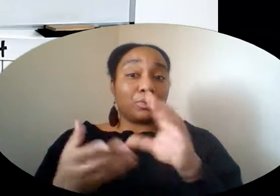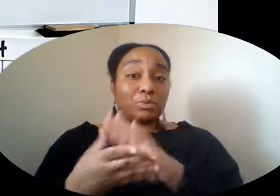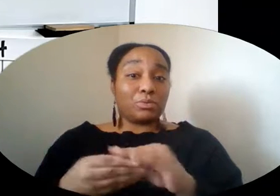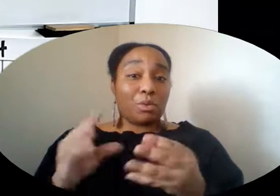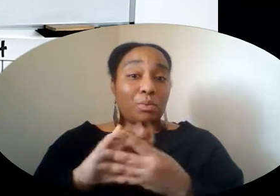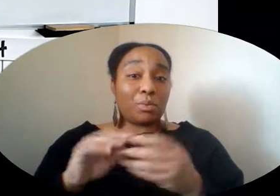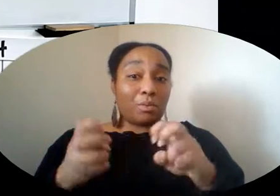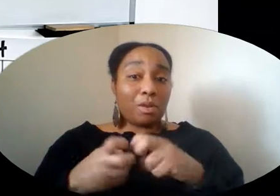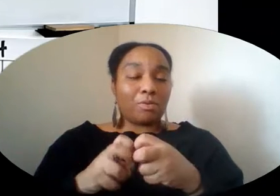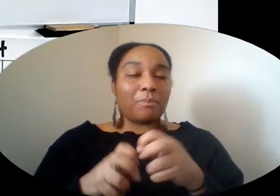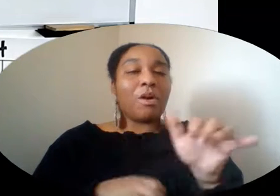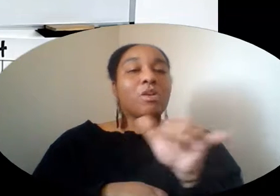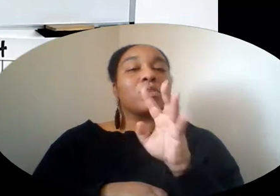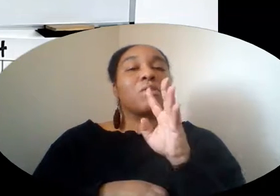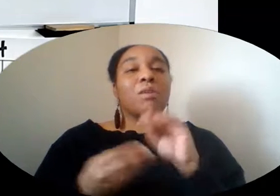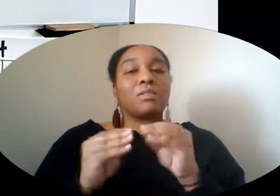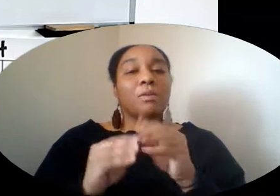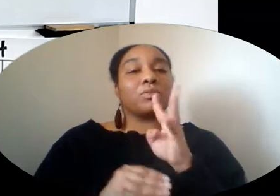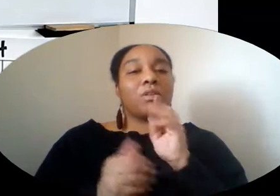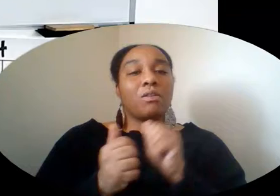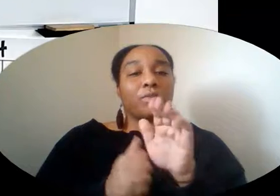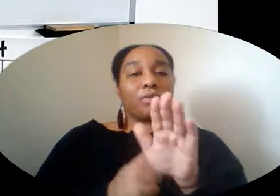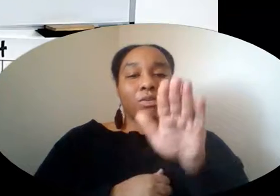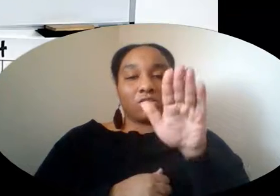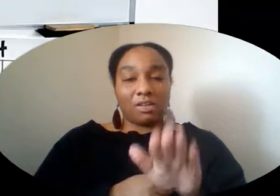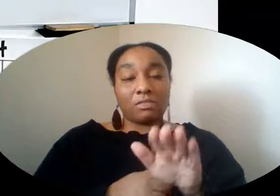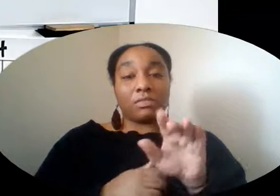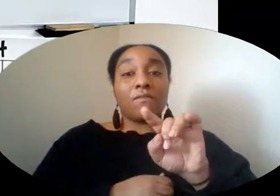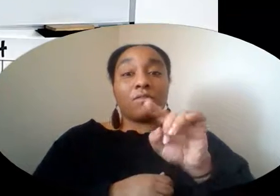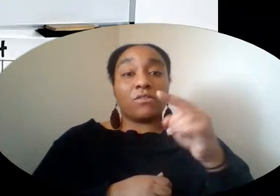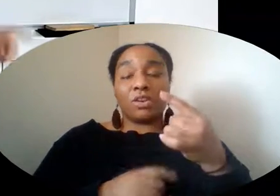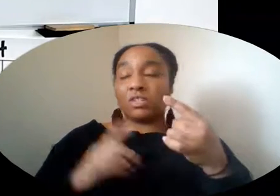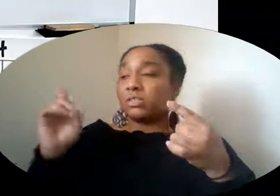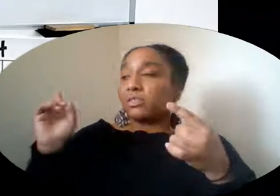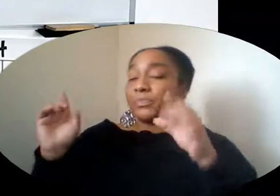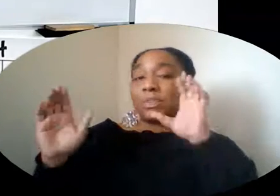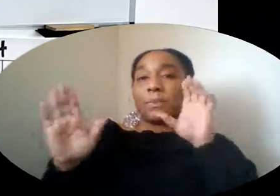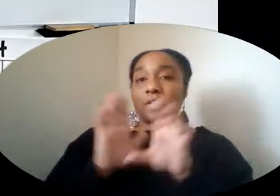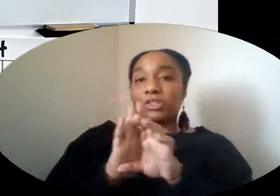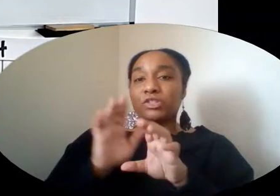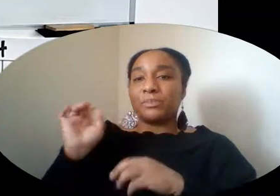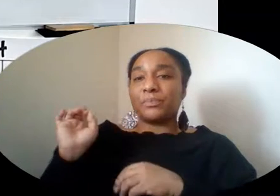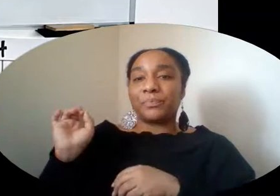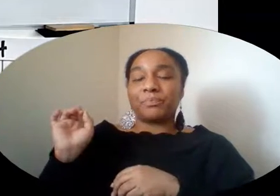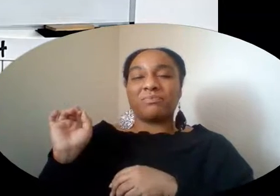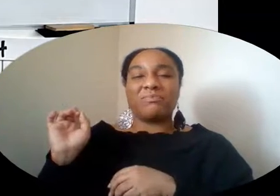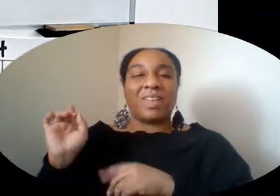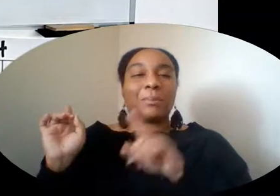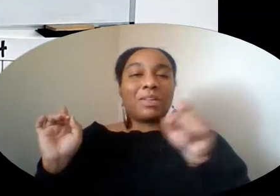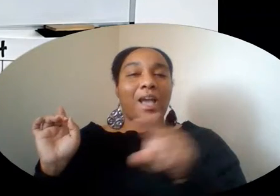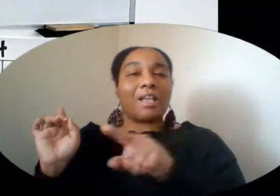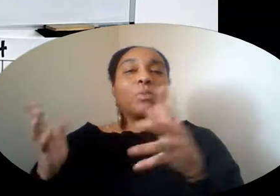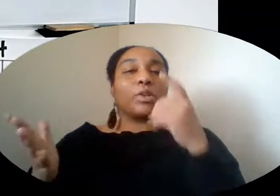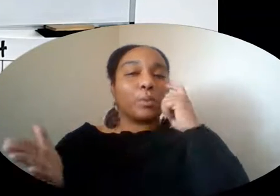then a little number talk with your child. And we're going to start first with this picture behind me. What do you notice?